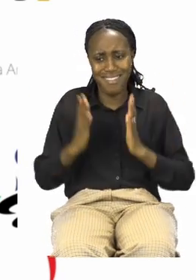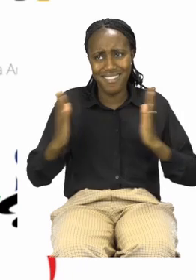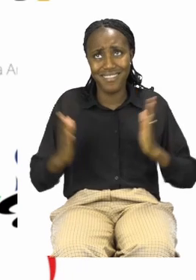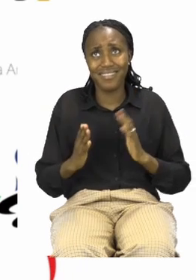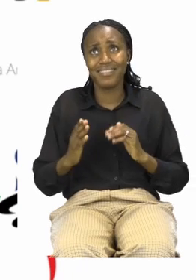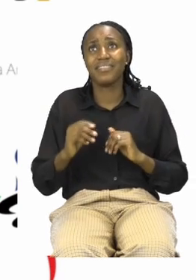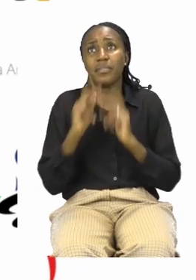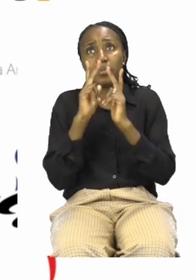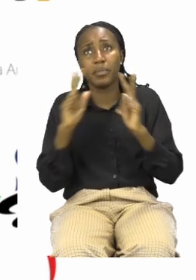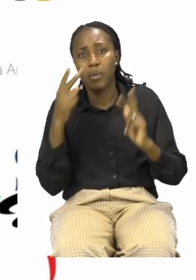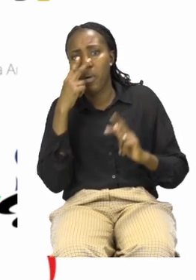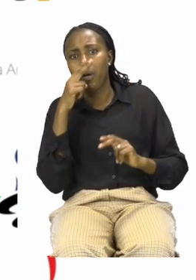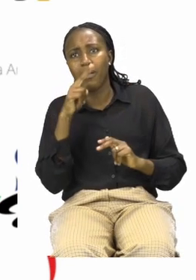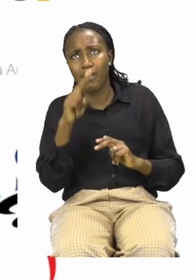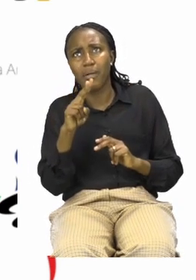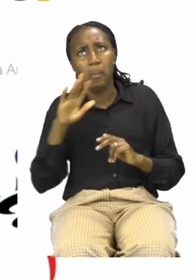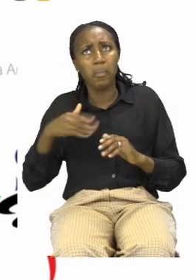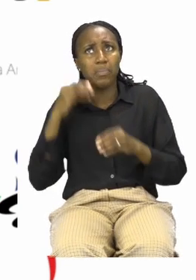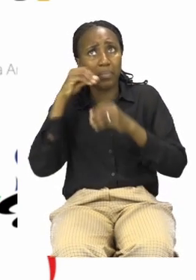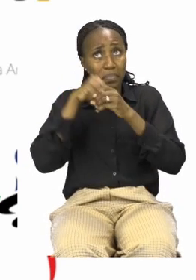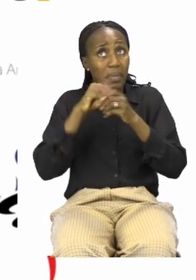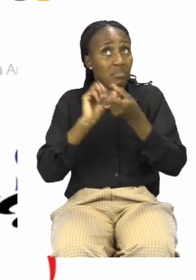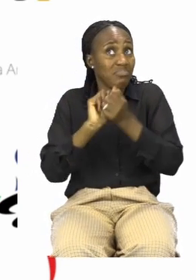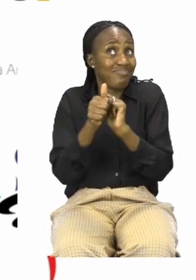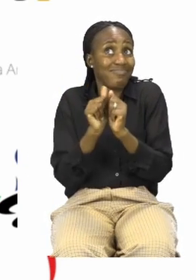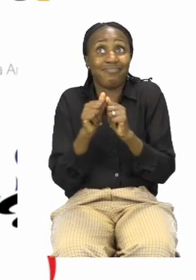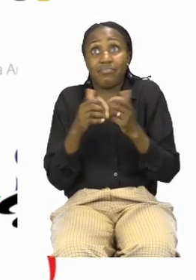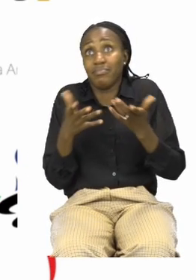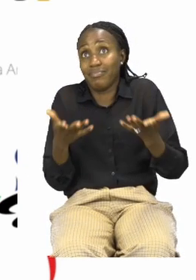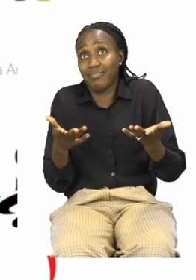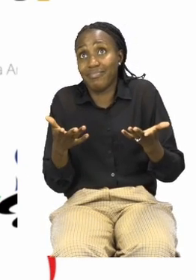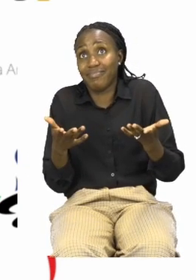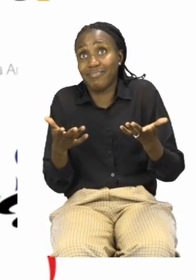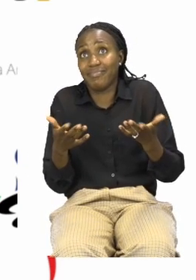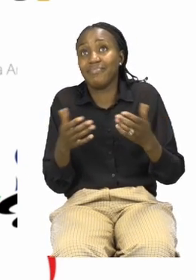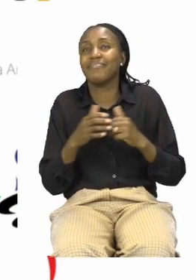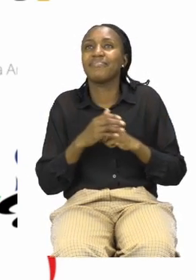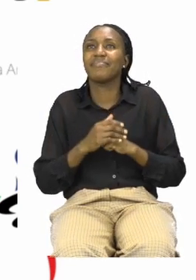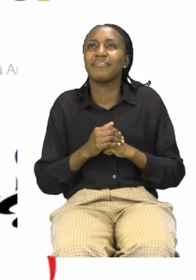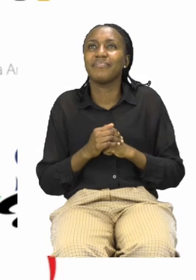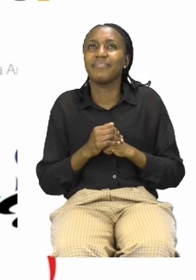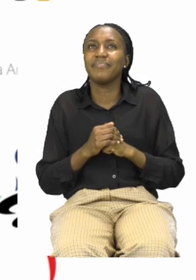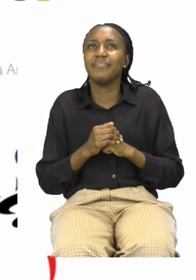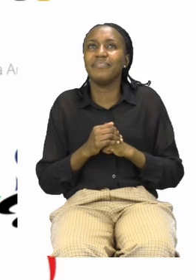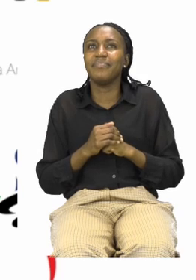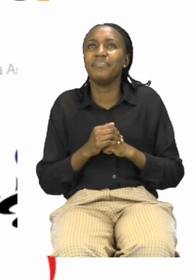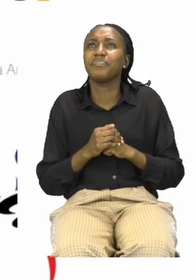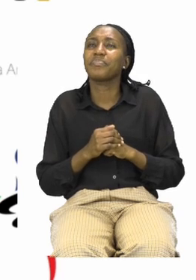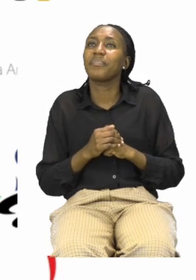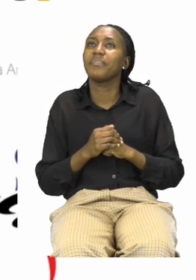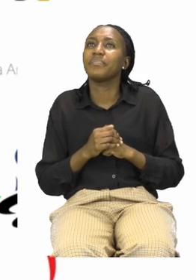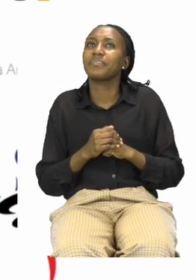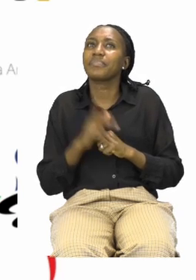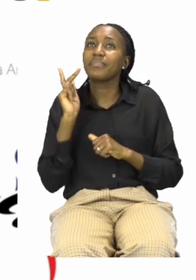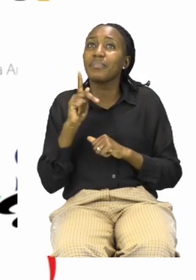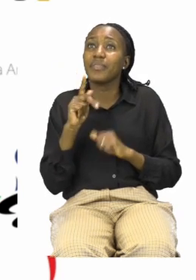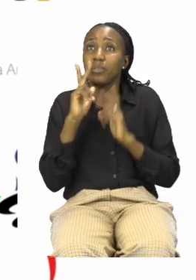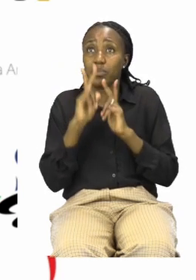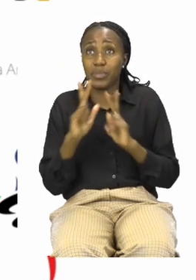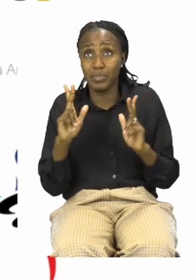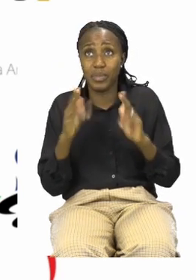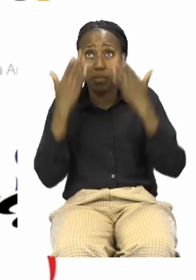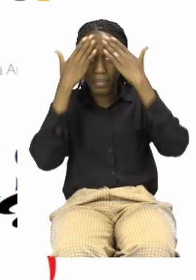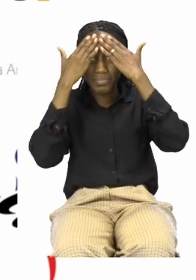those that are out there who would like to join some of the clubs from these federations. And of course, for people just to